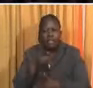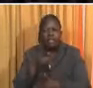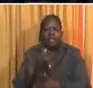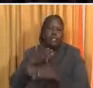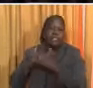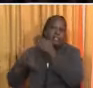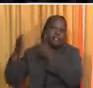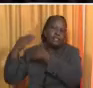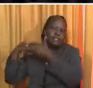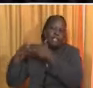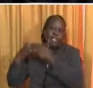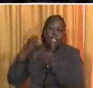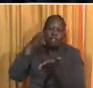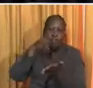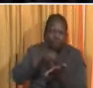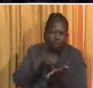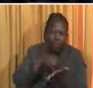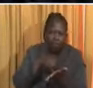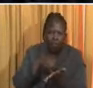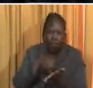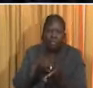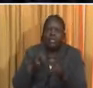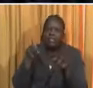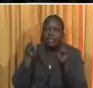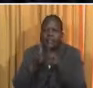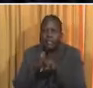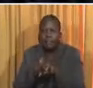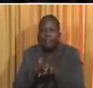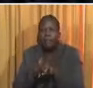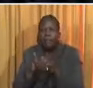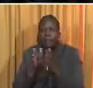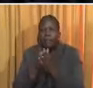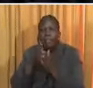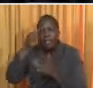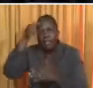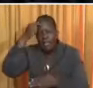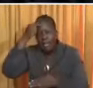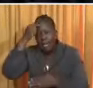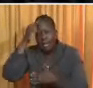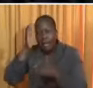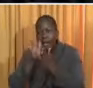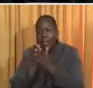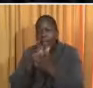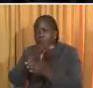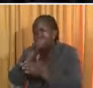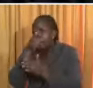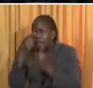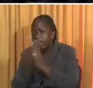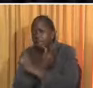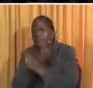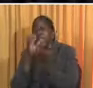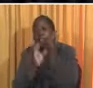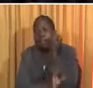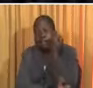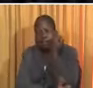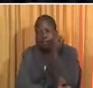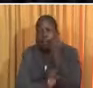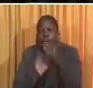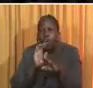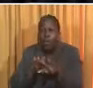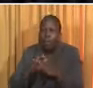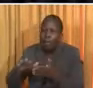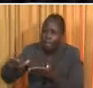important? Just like India and Germany, where the seed of basic structure doctrine was